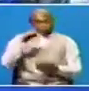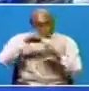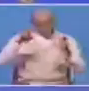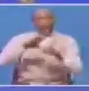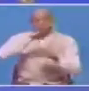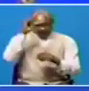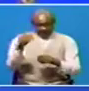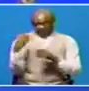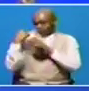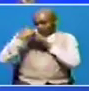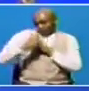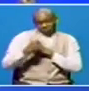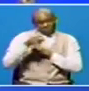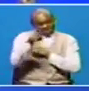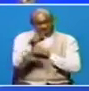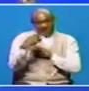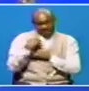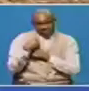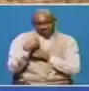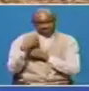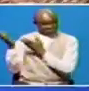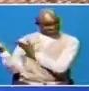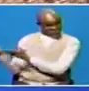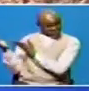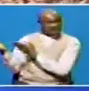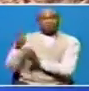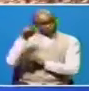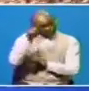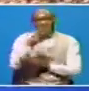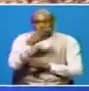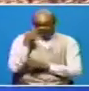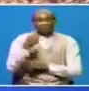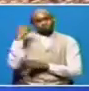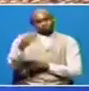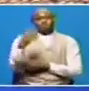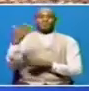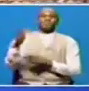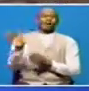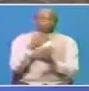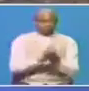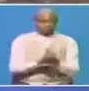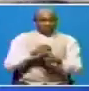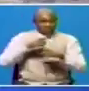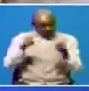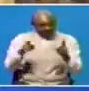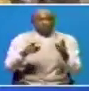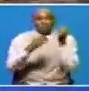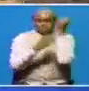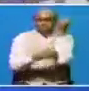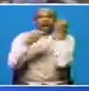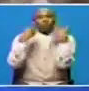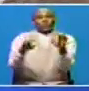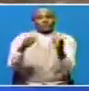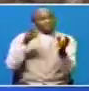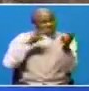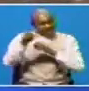African-crafted kiondos, among other solutions, as alternatives to end the pollution. However, poor waste management and